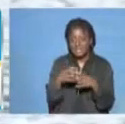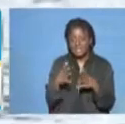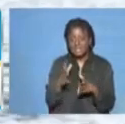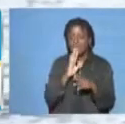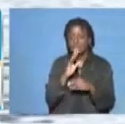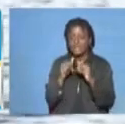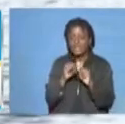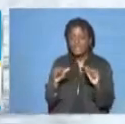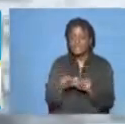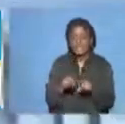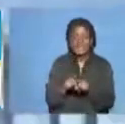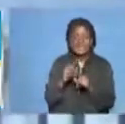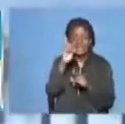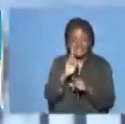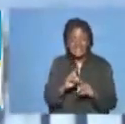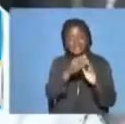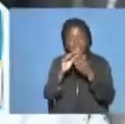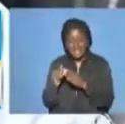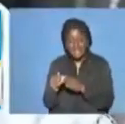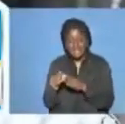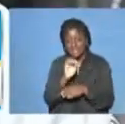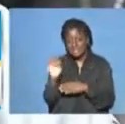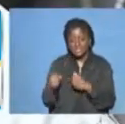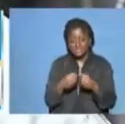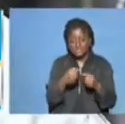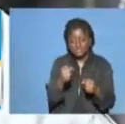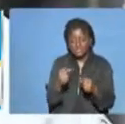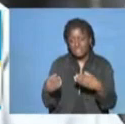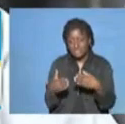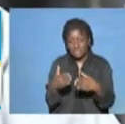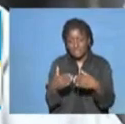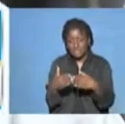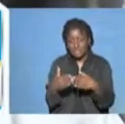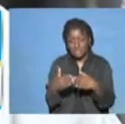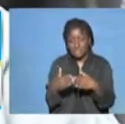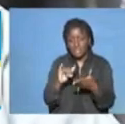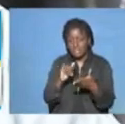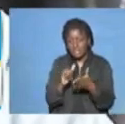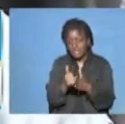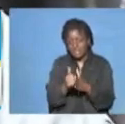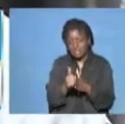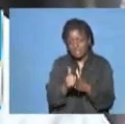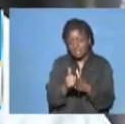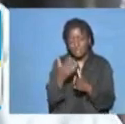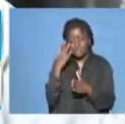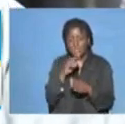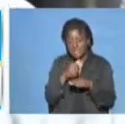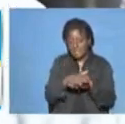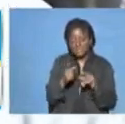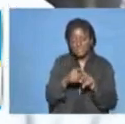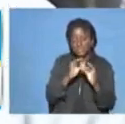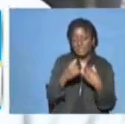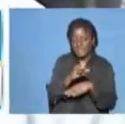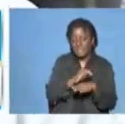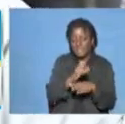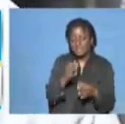Street corridor as top of the list. So these can easily be deployed to a family island if we have a challenge in a family island,